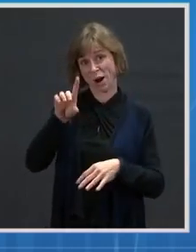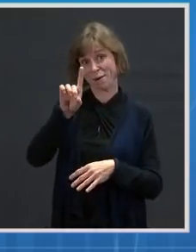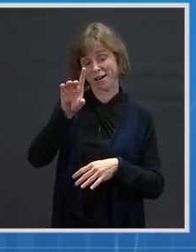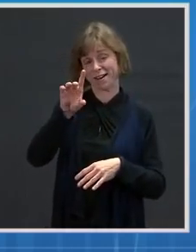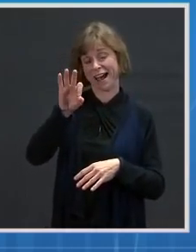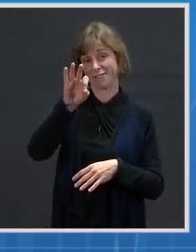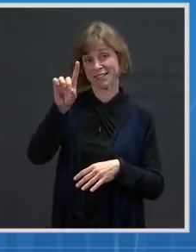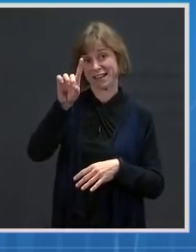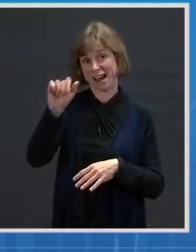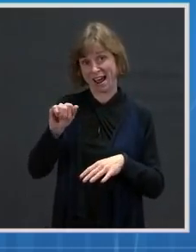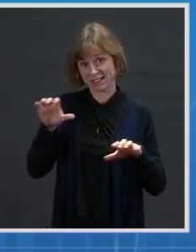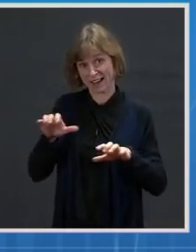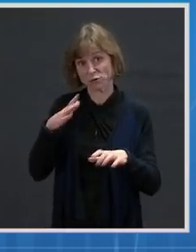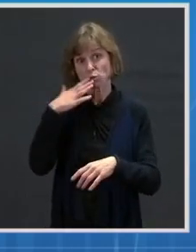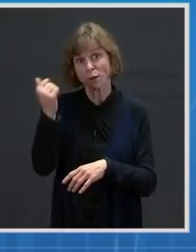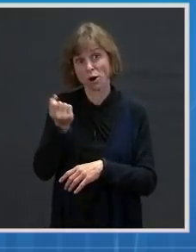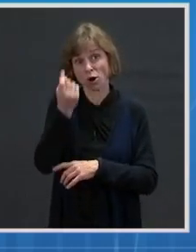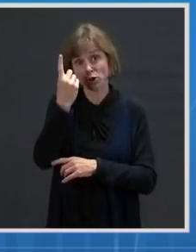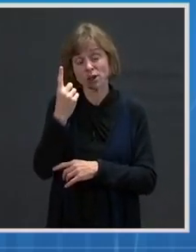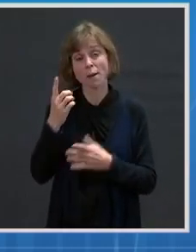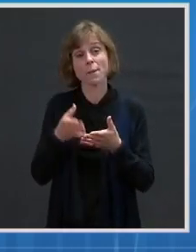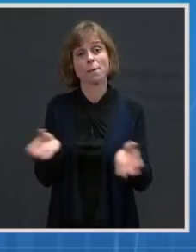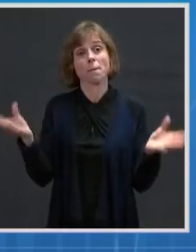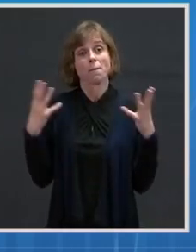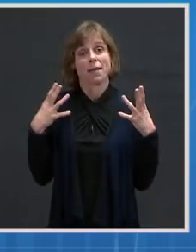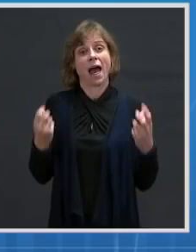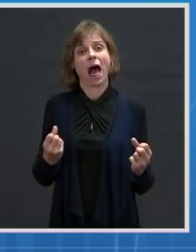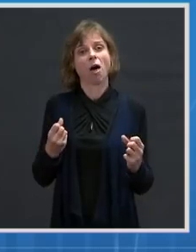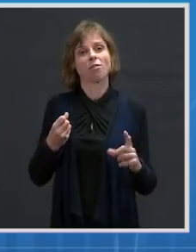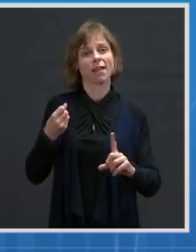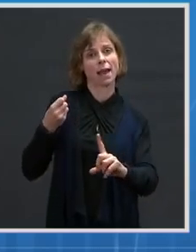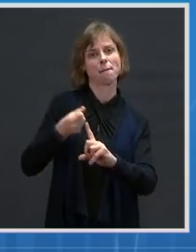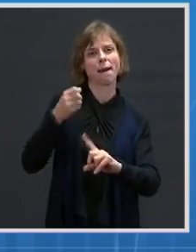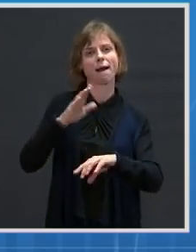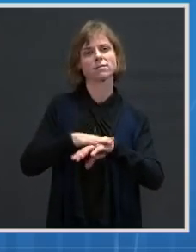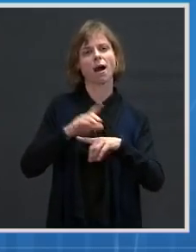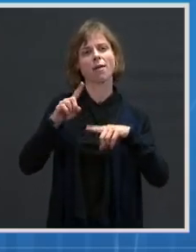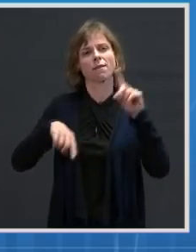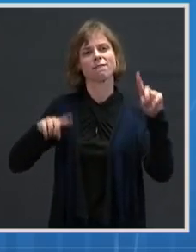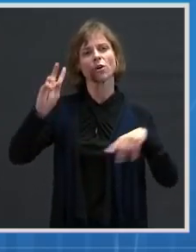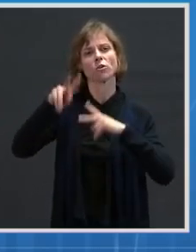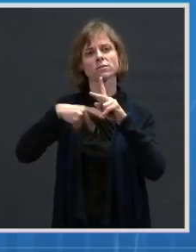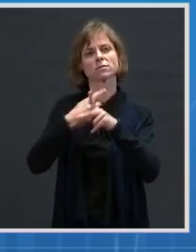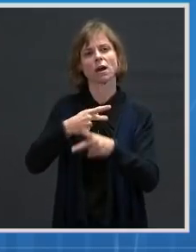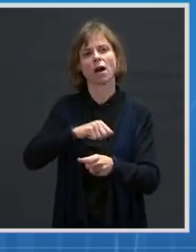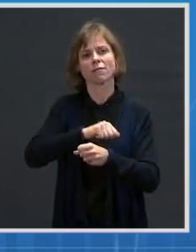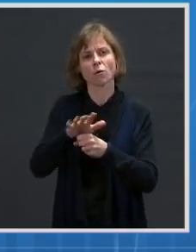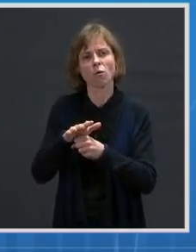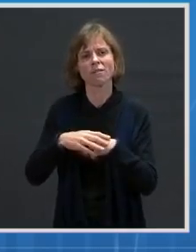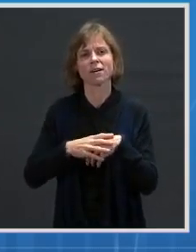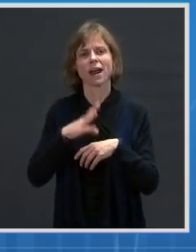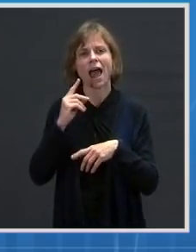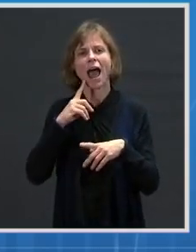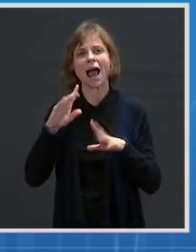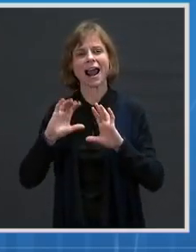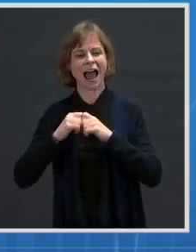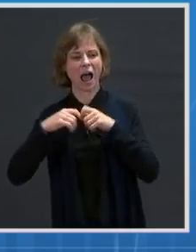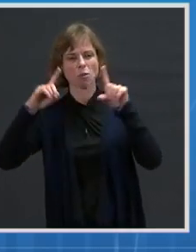the public health impact on the variants and the impact on the test performances,